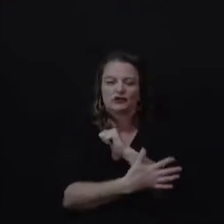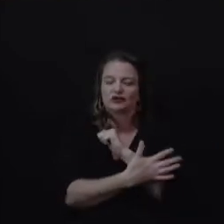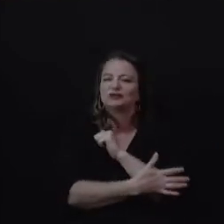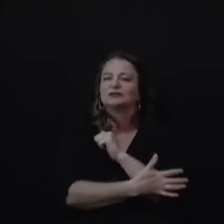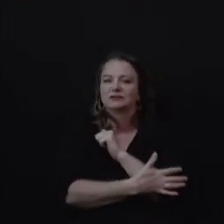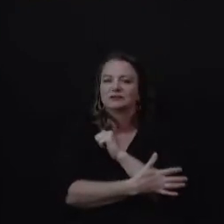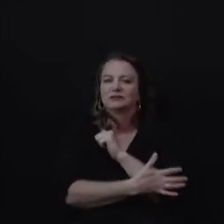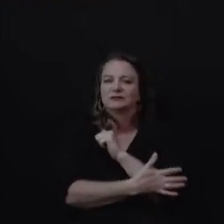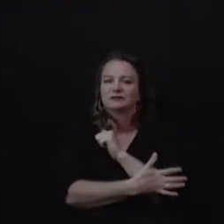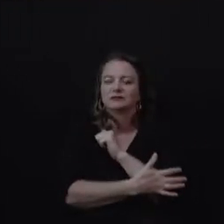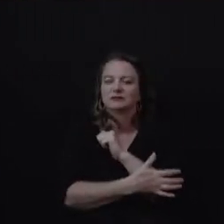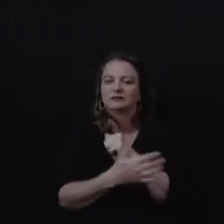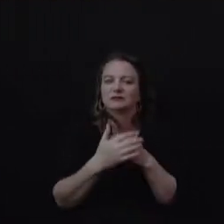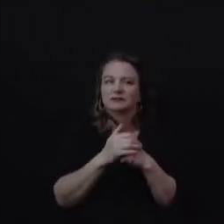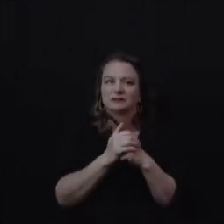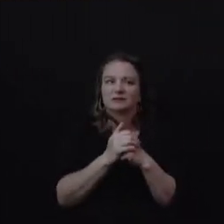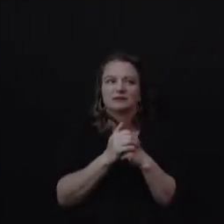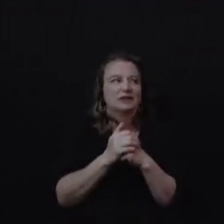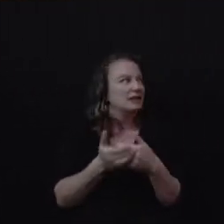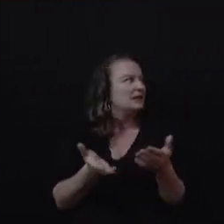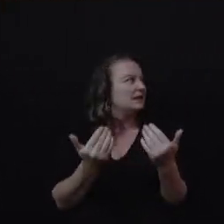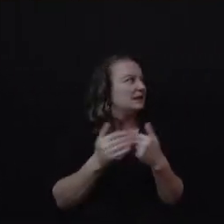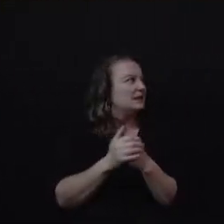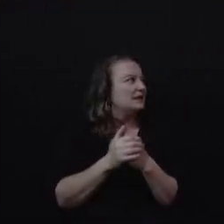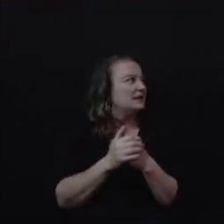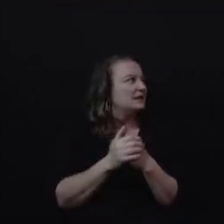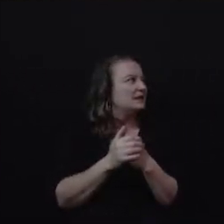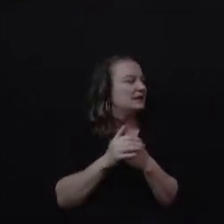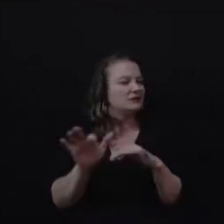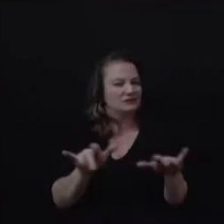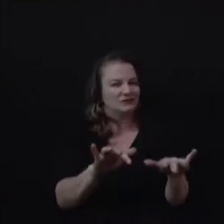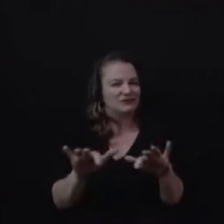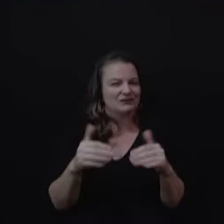Come on up, Chris. Oh, Christopher's already up.